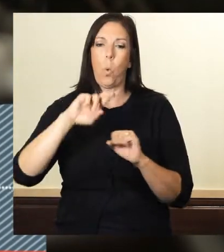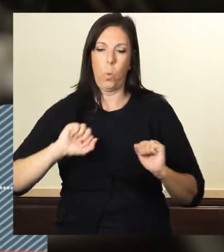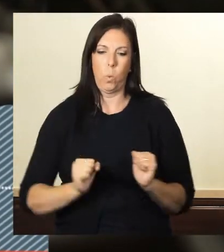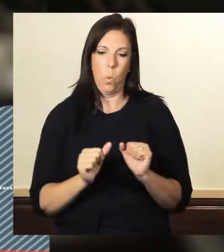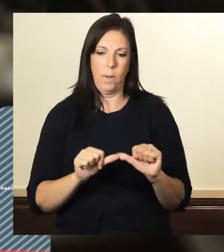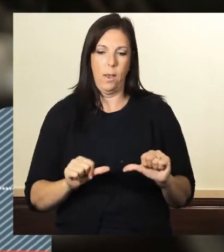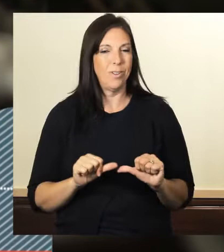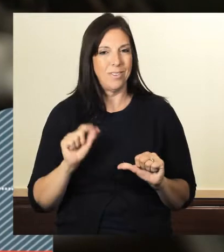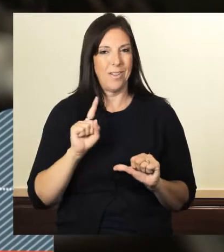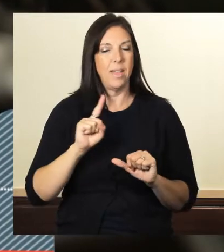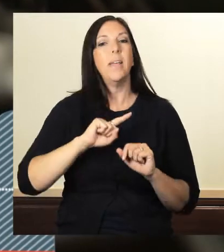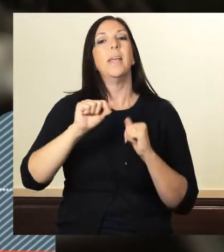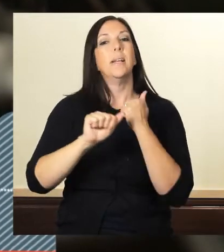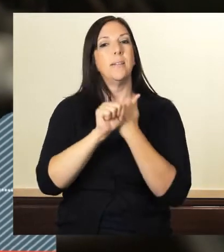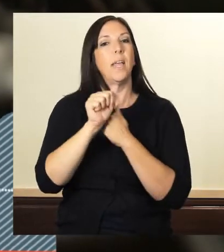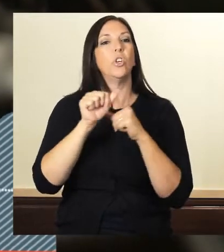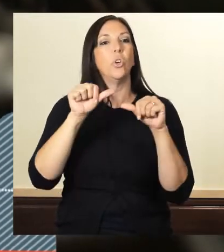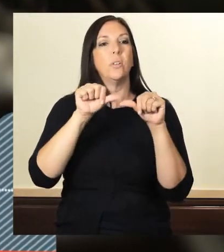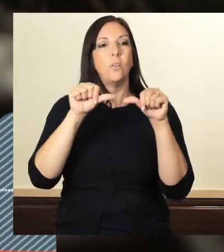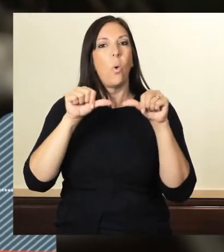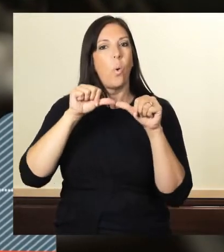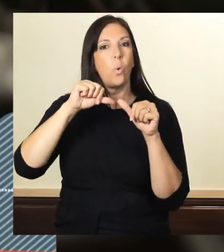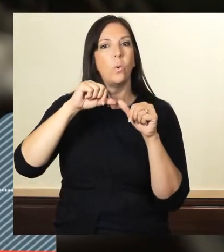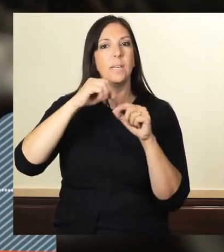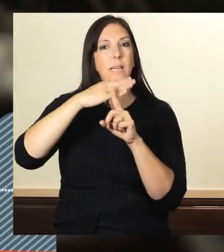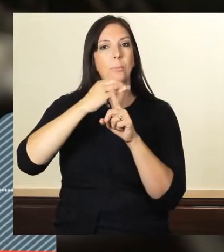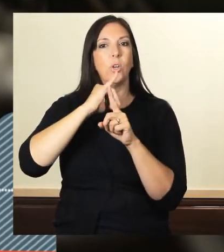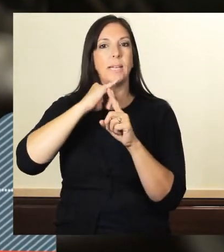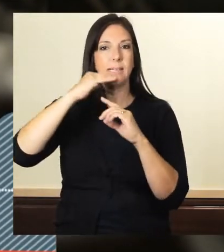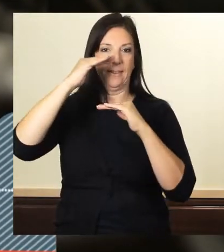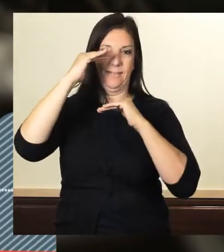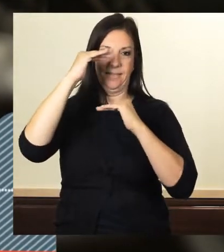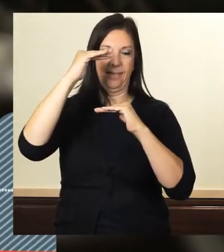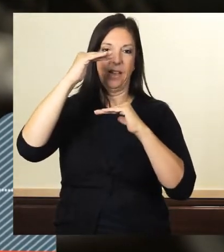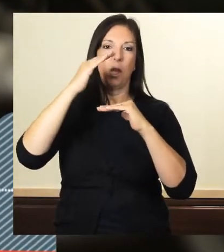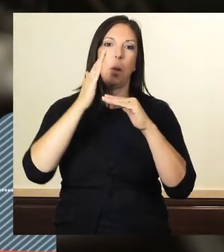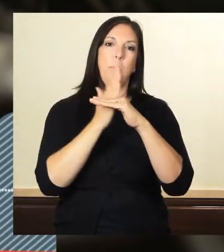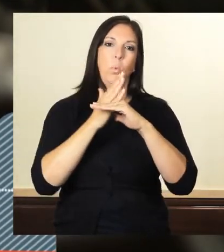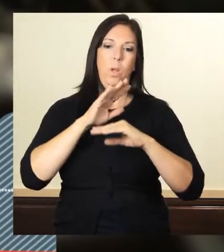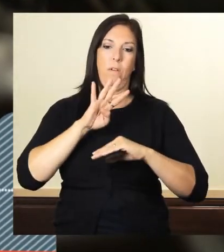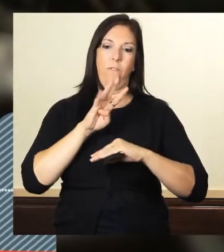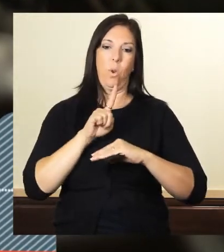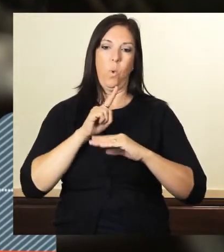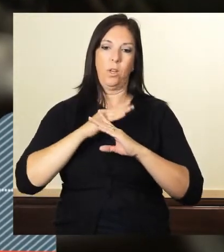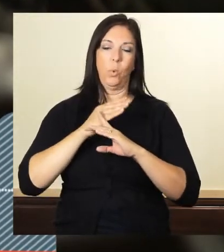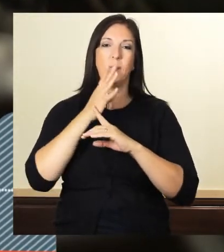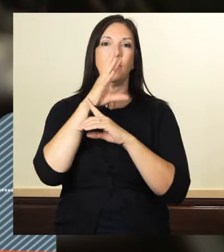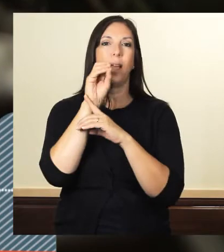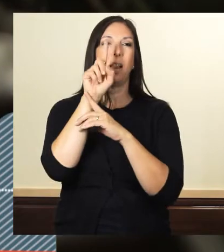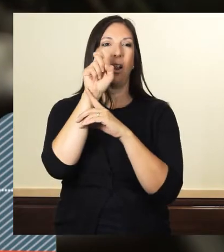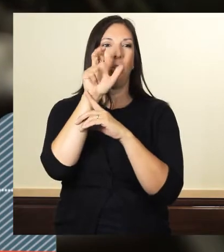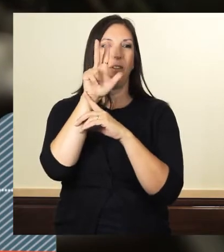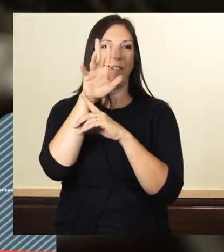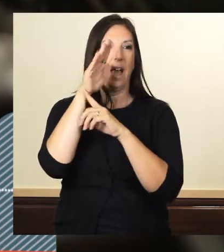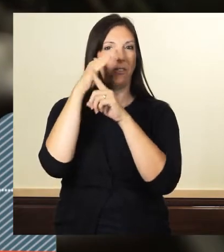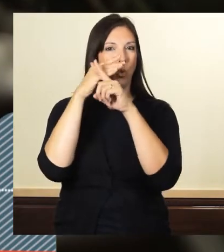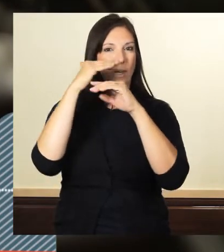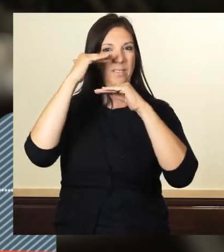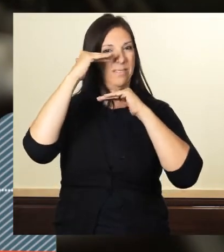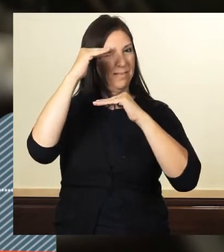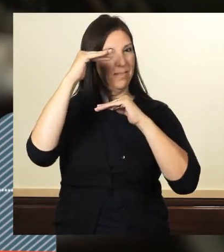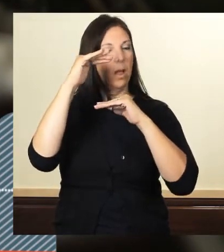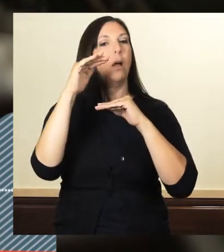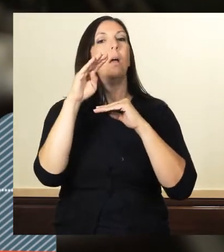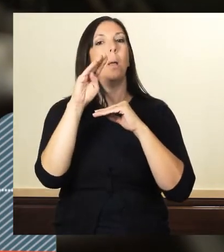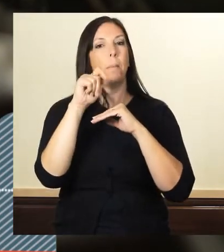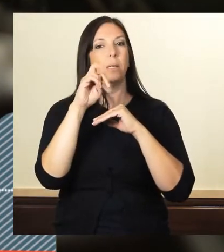between 41 degrees Fahrenheit and 135 degrees Fahrenheit. Potentially hazardous foods may not be at room temperature for more than